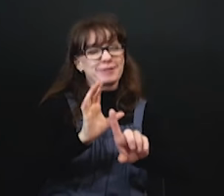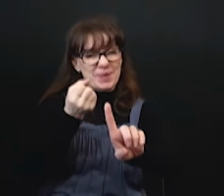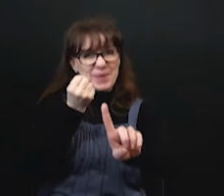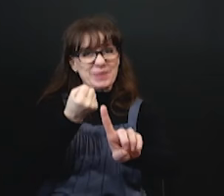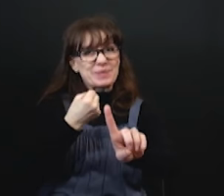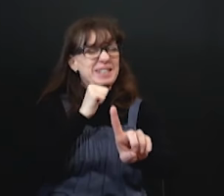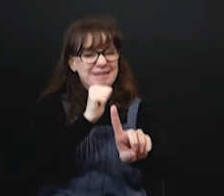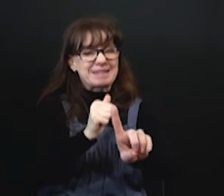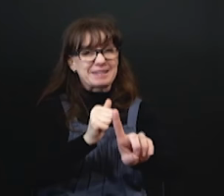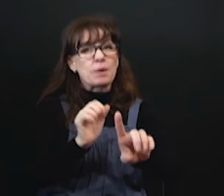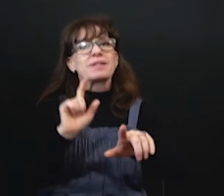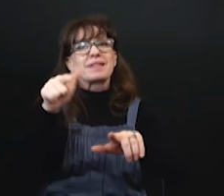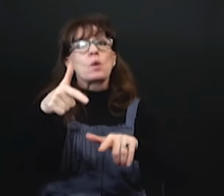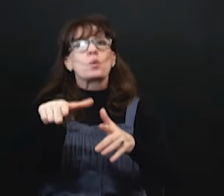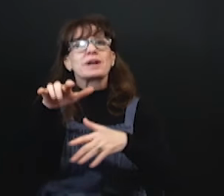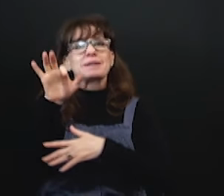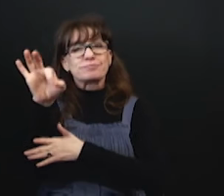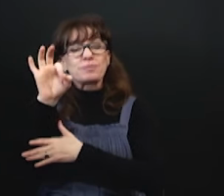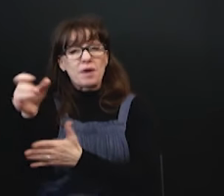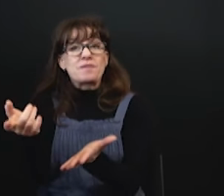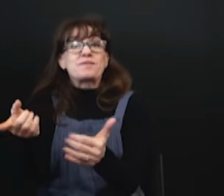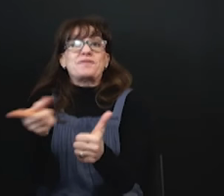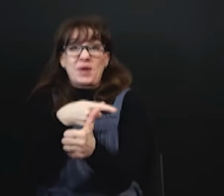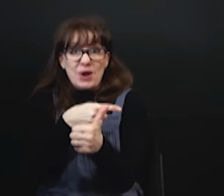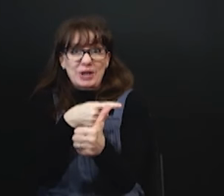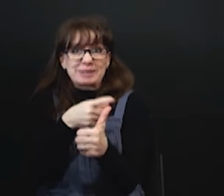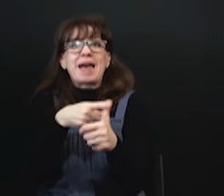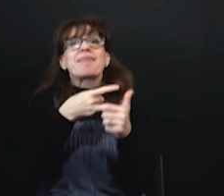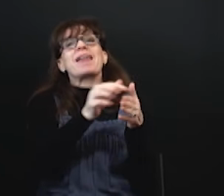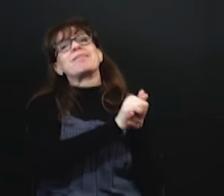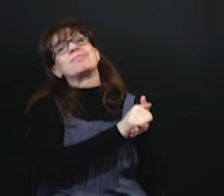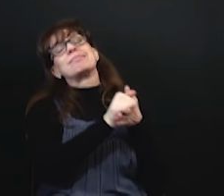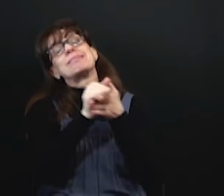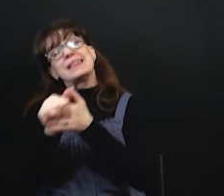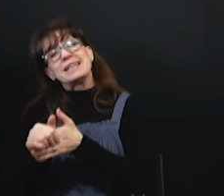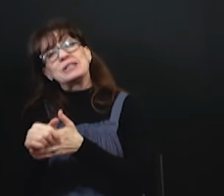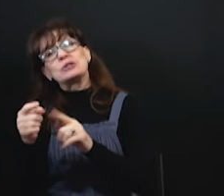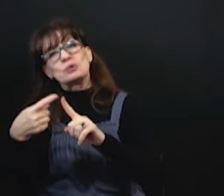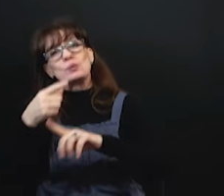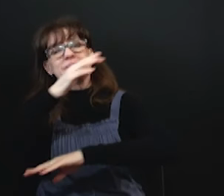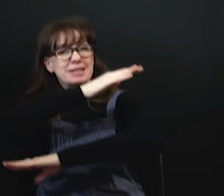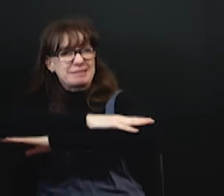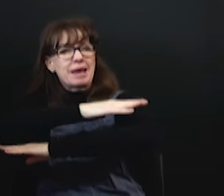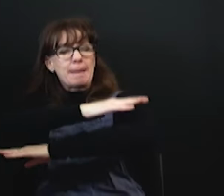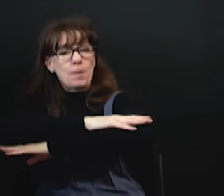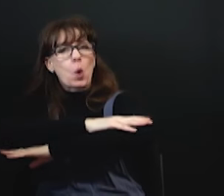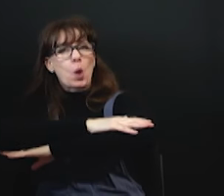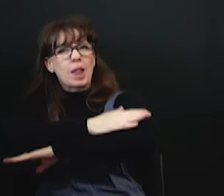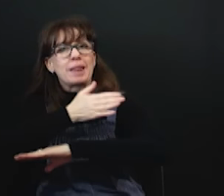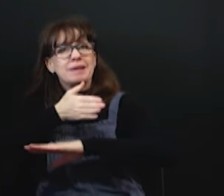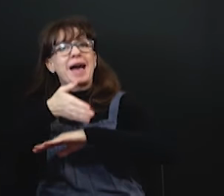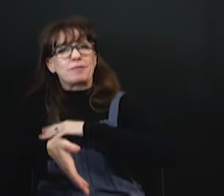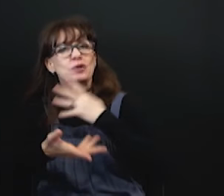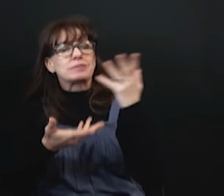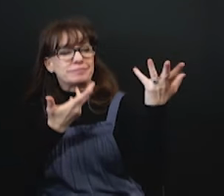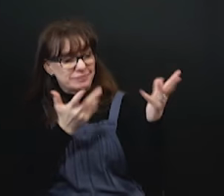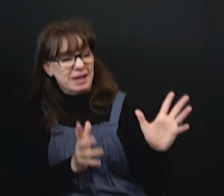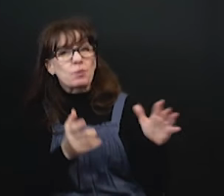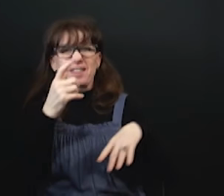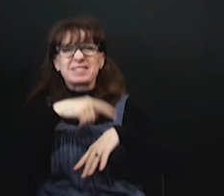to spend time in the Word first and then let that lead us into the table afterward. And we will have